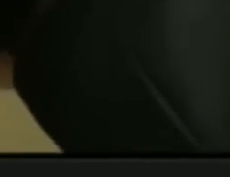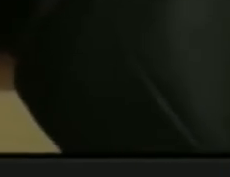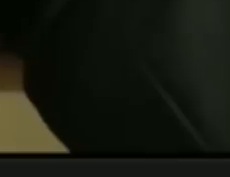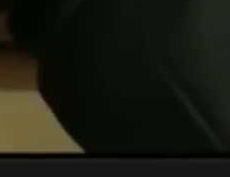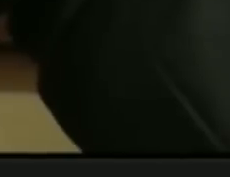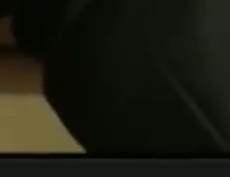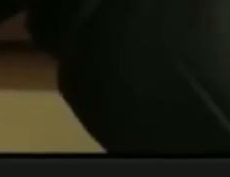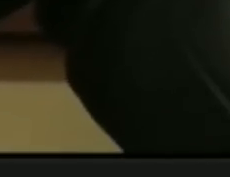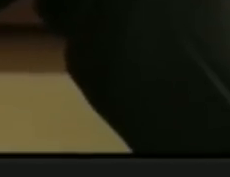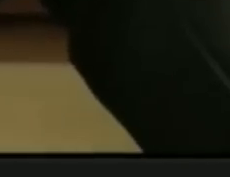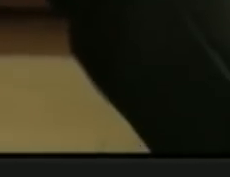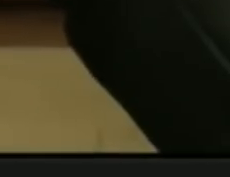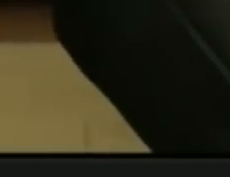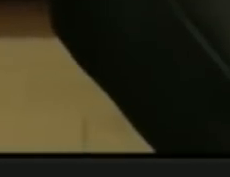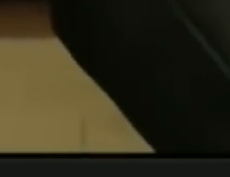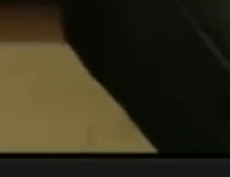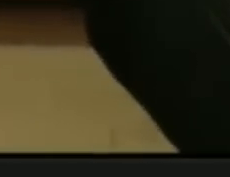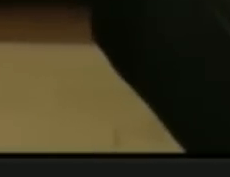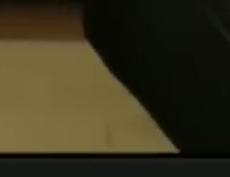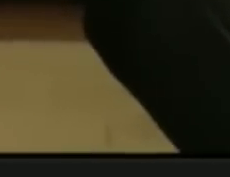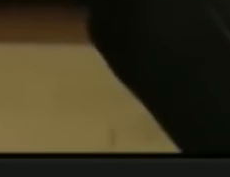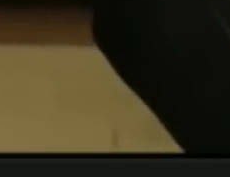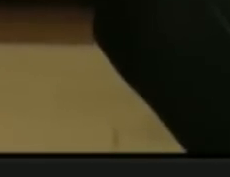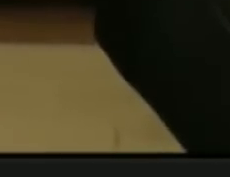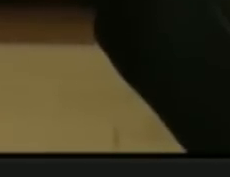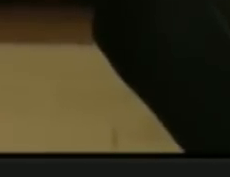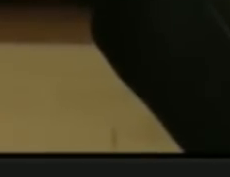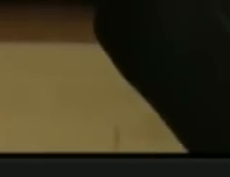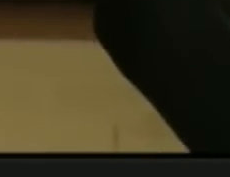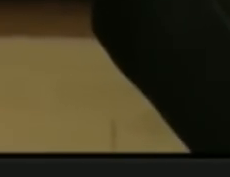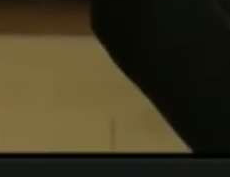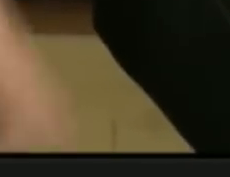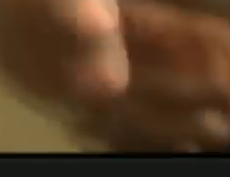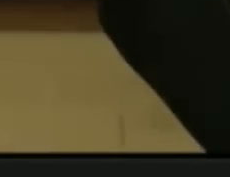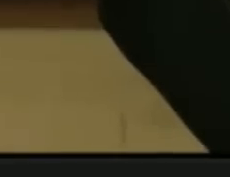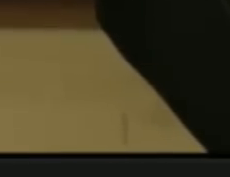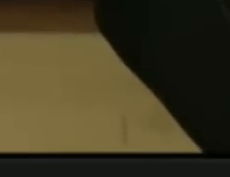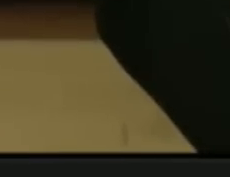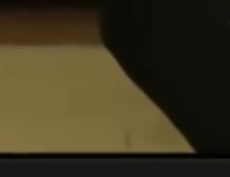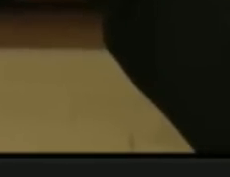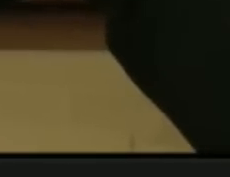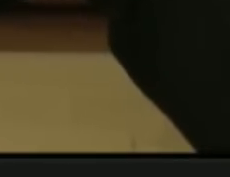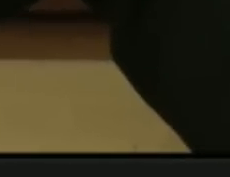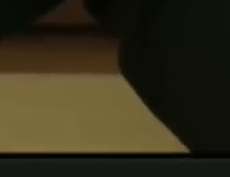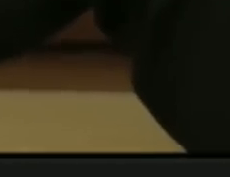on the challenges that necessitated them to seek his services.